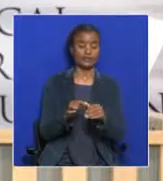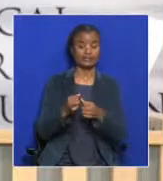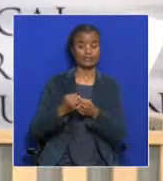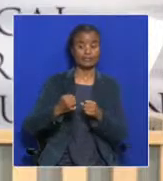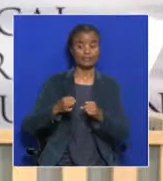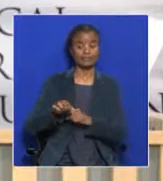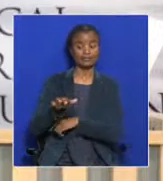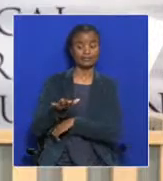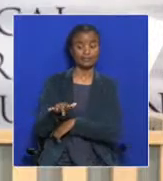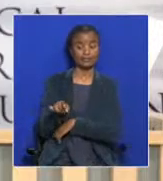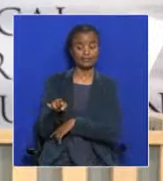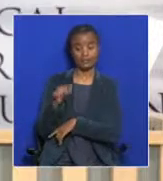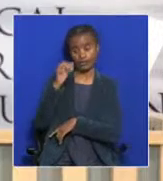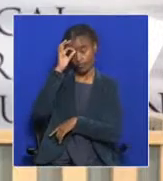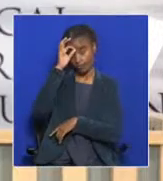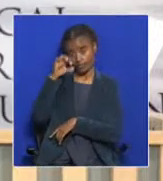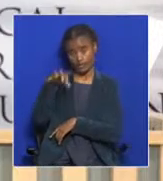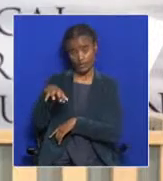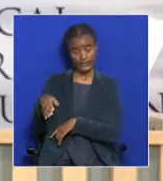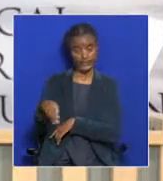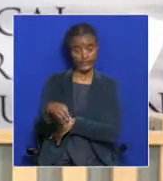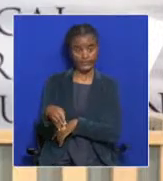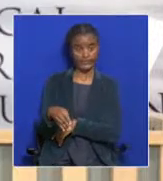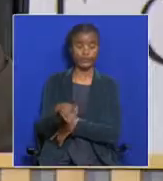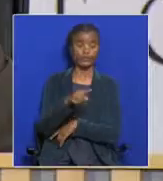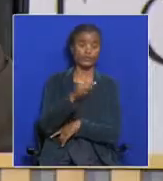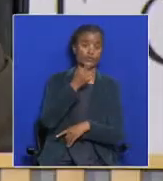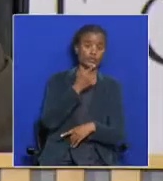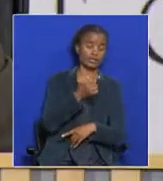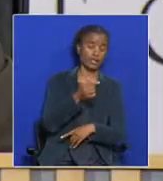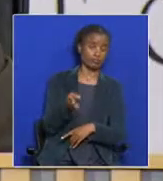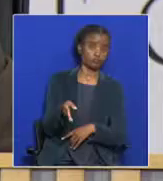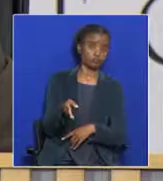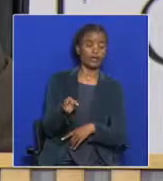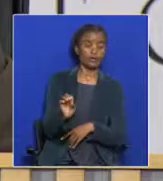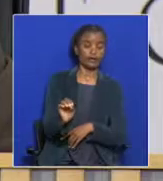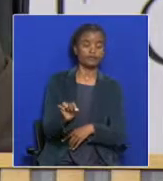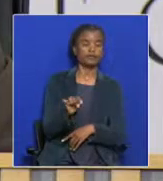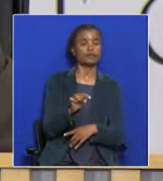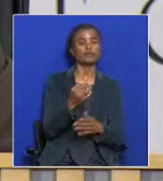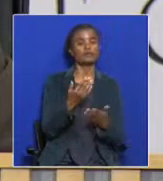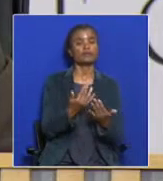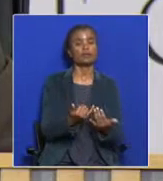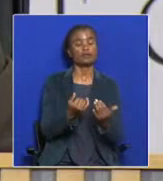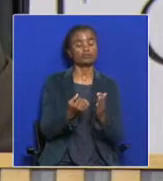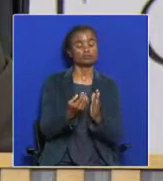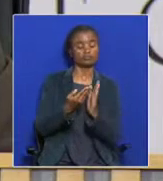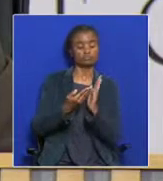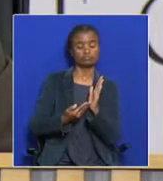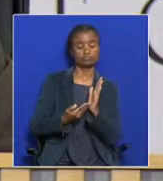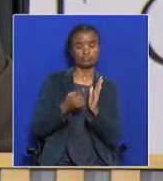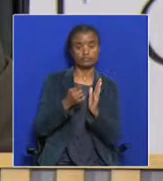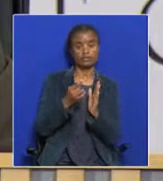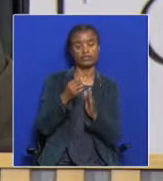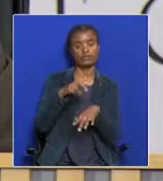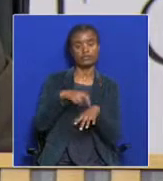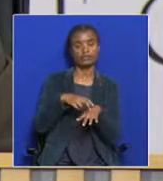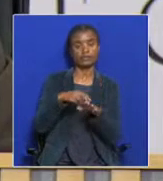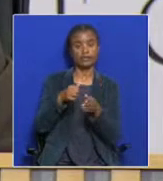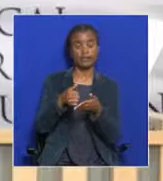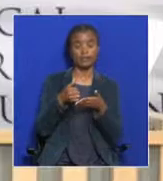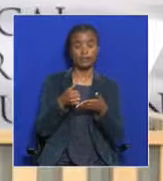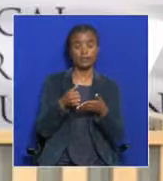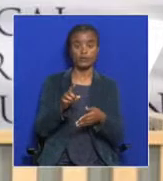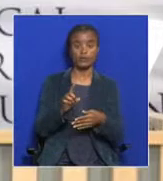My understanding of that presentation, and Colonel, I'll need your guidance here, is that because of its nature and